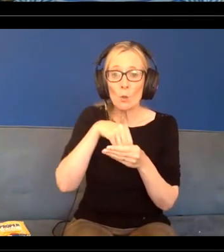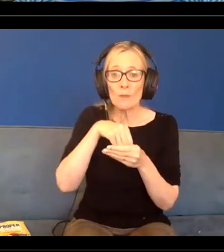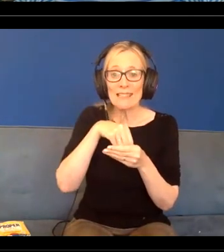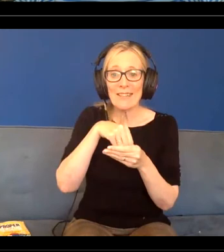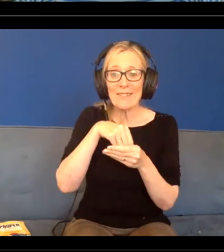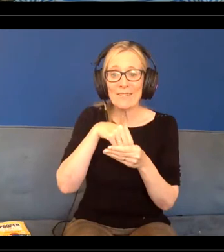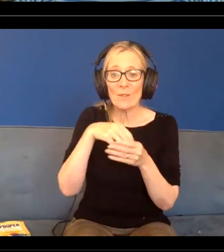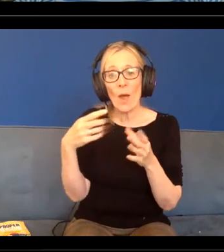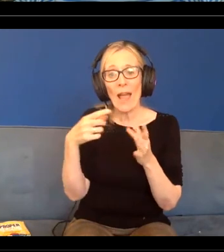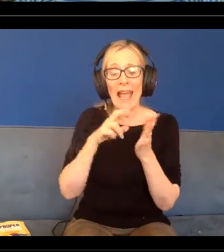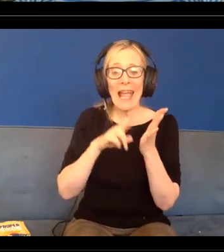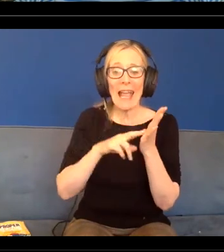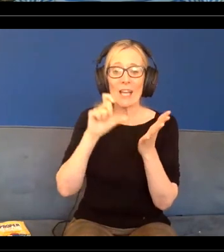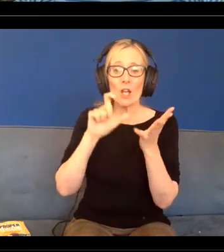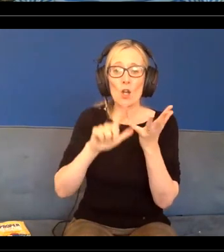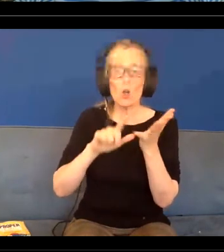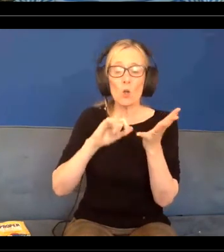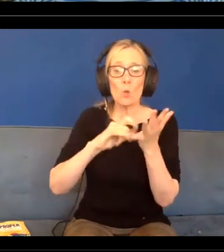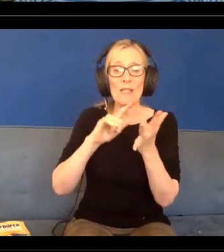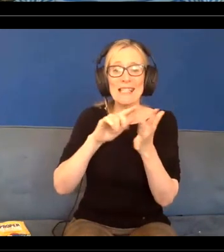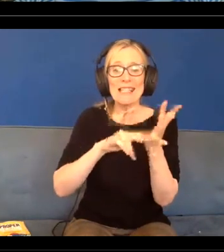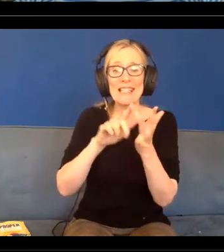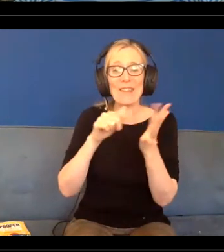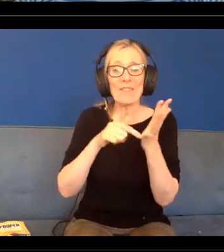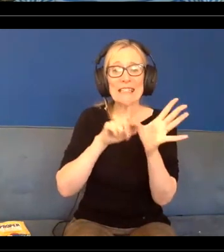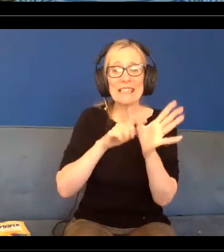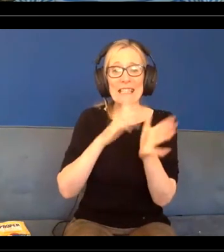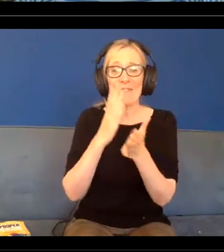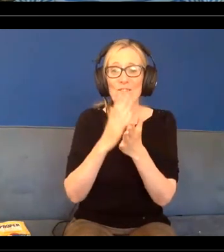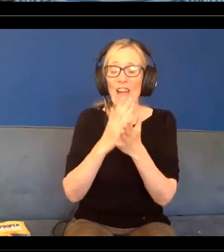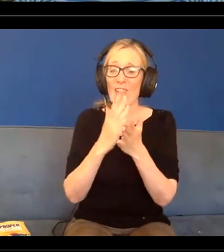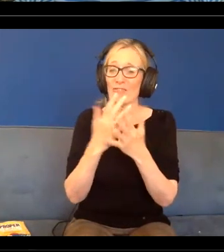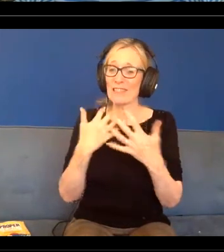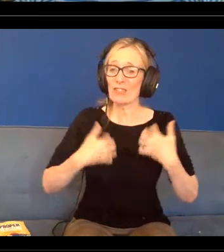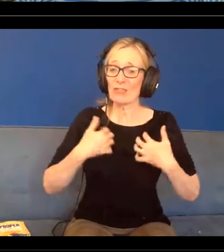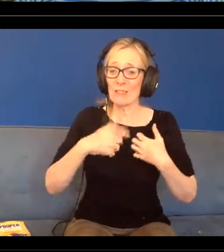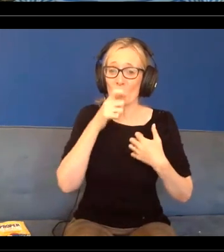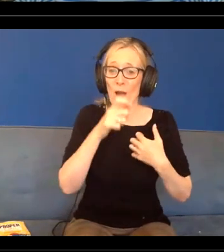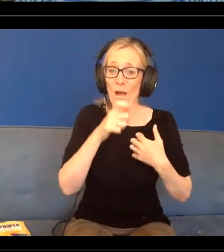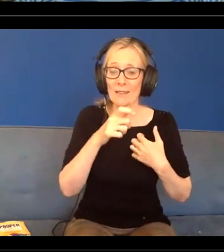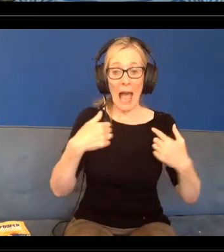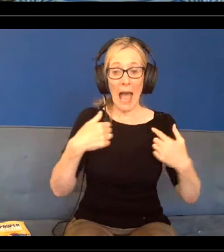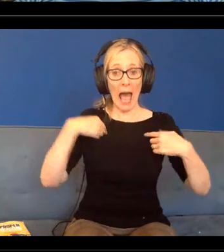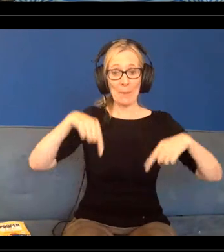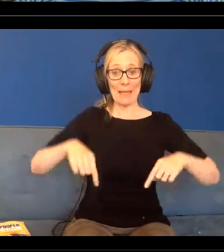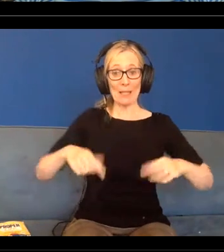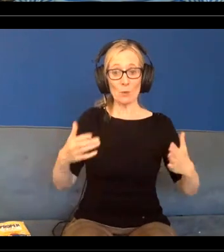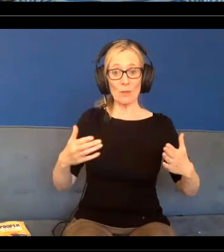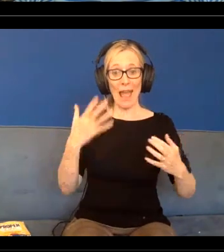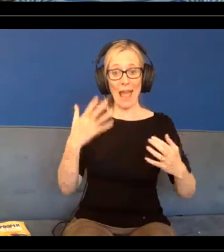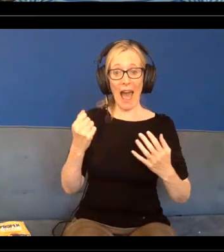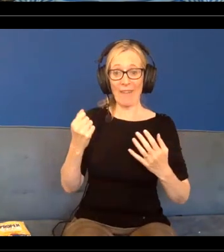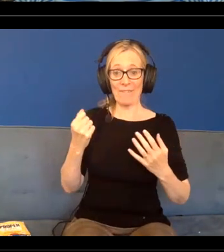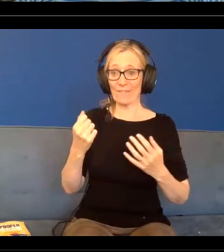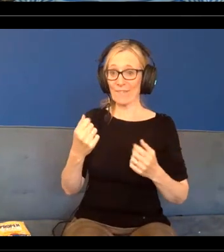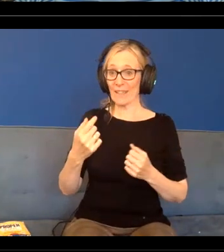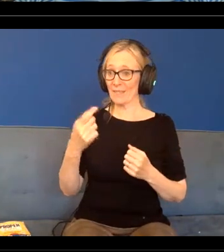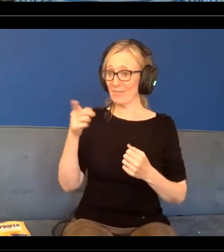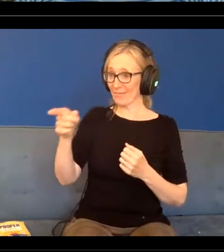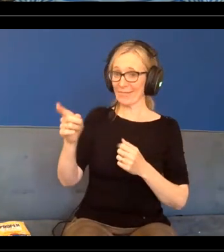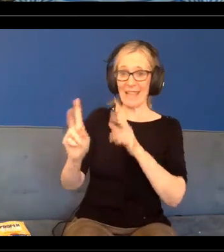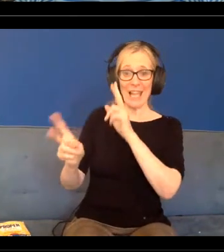inclusivity is a very interesting word. For example, I'm here today and there was a stand there with an interpreter, and I know